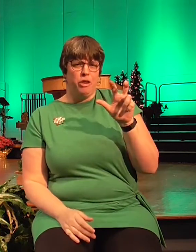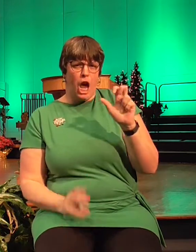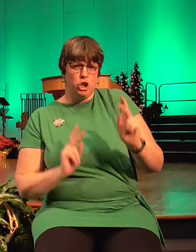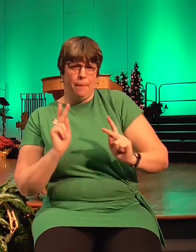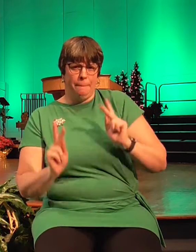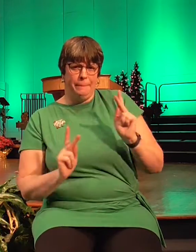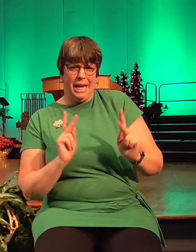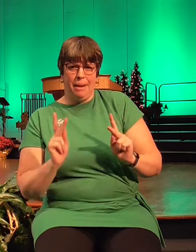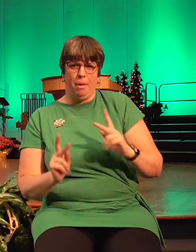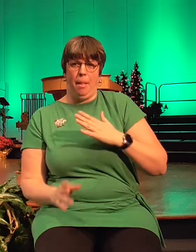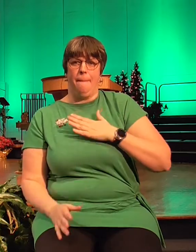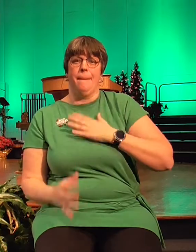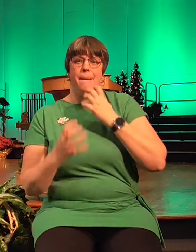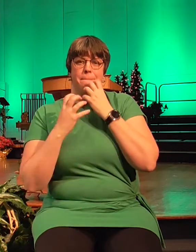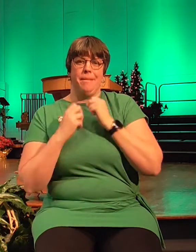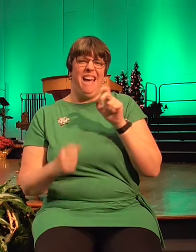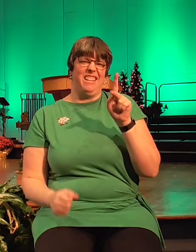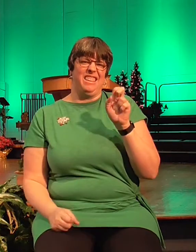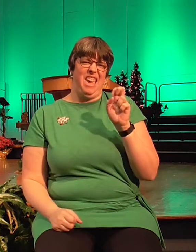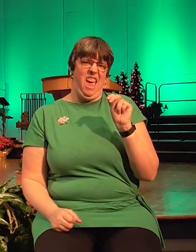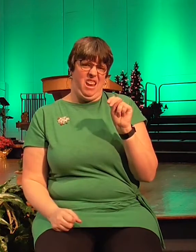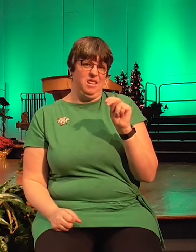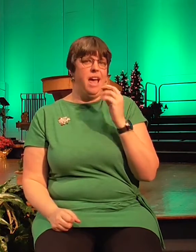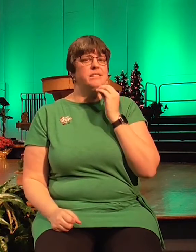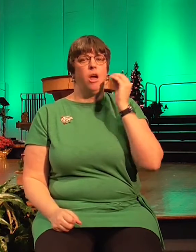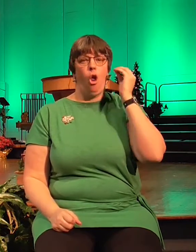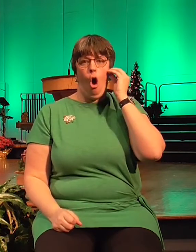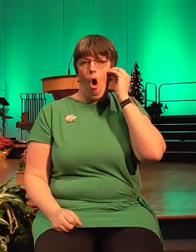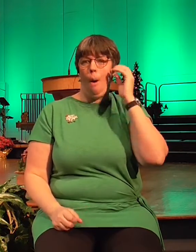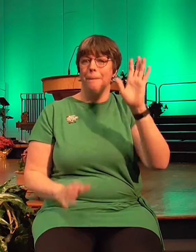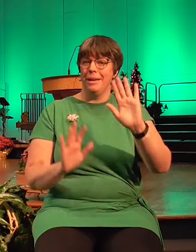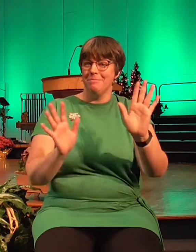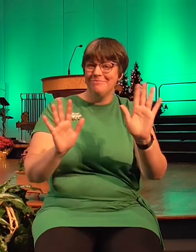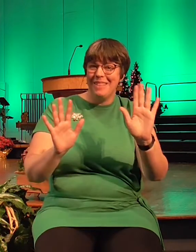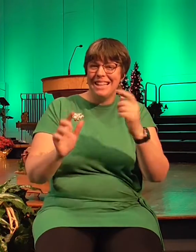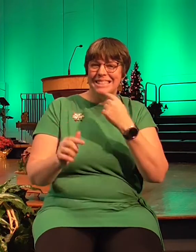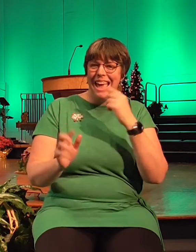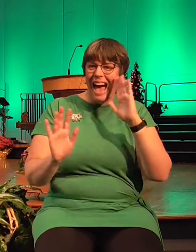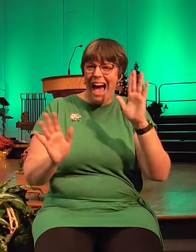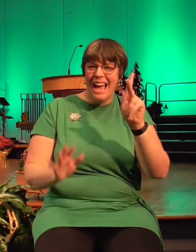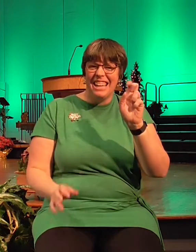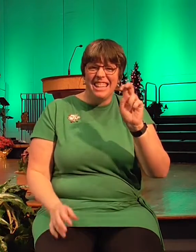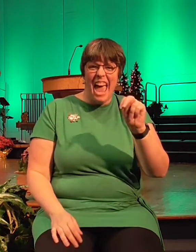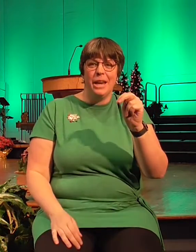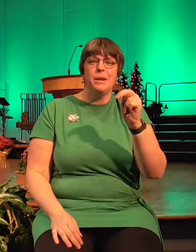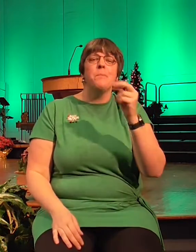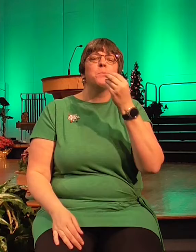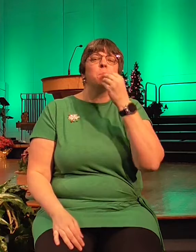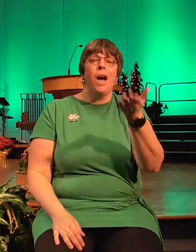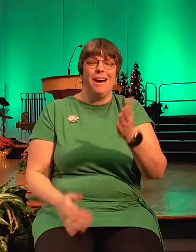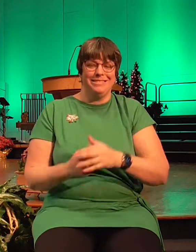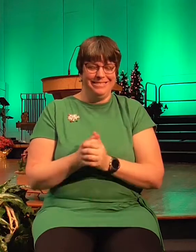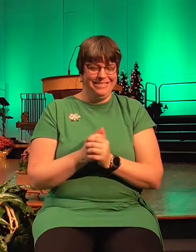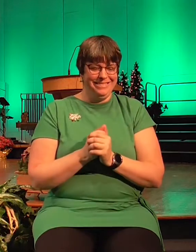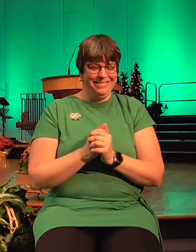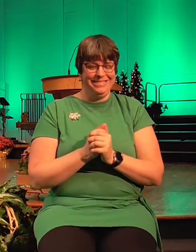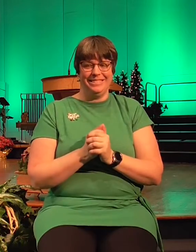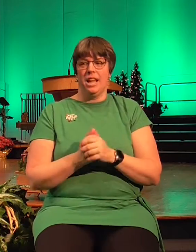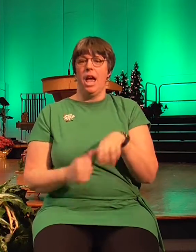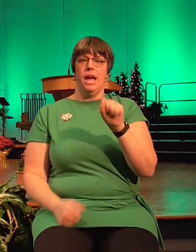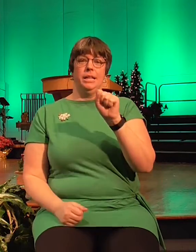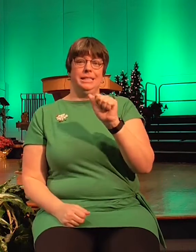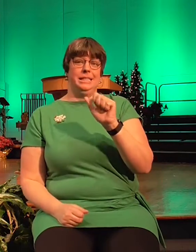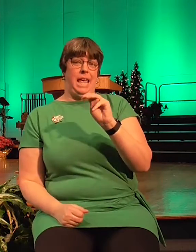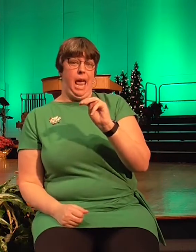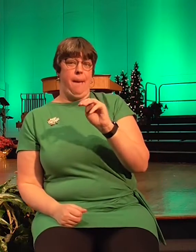people. My beloved Ken is home not feeling well. He popped on to say hi. Hi, Ken. Mwah. And